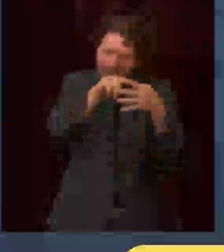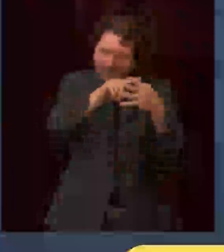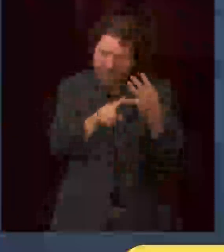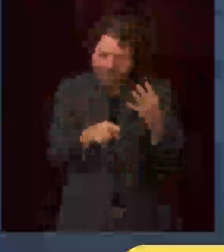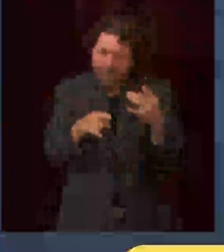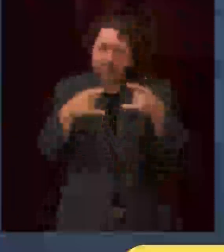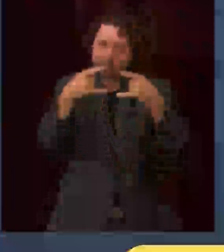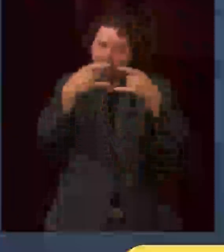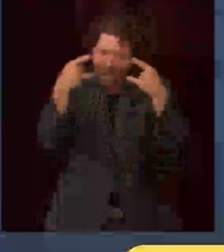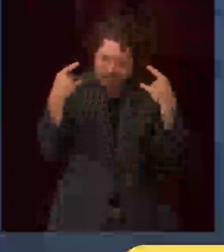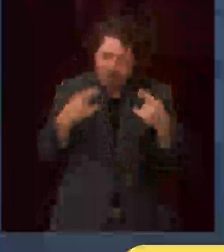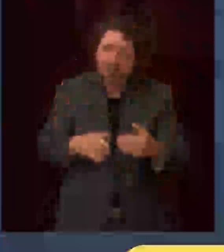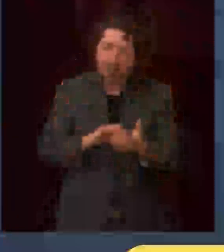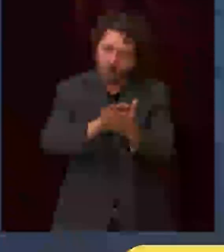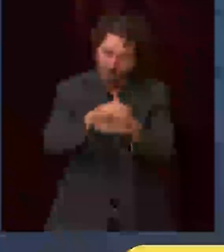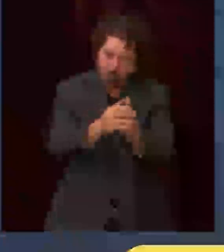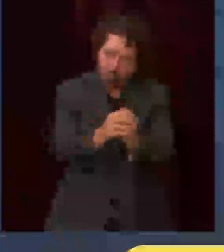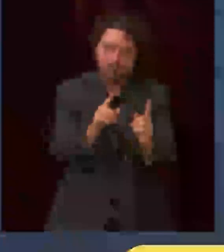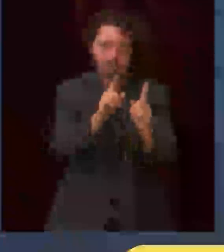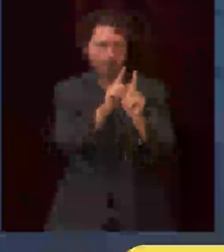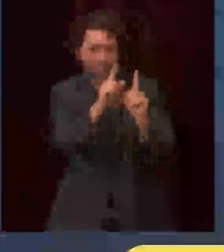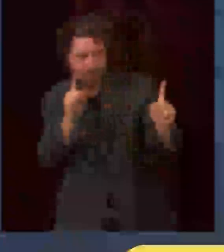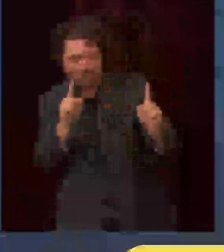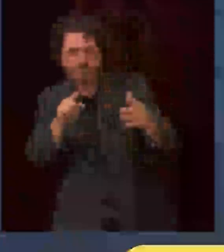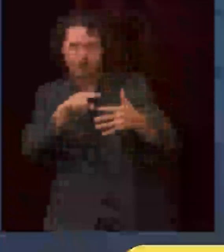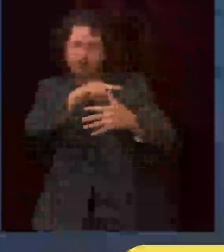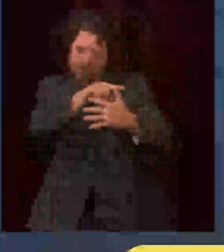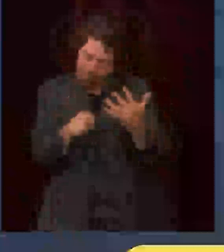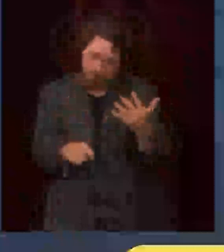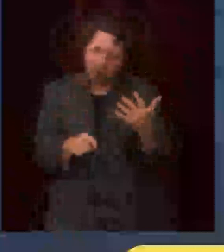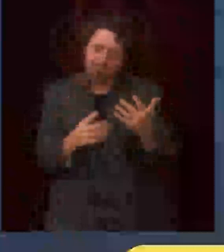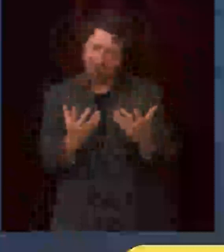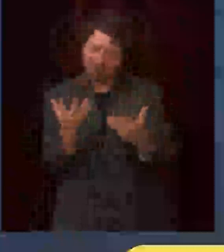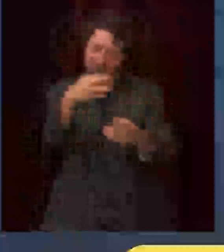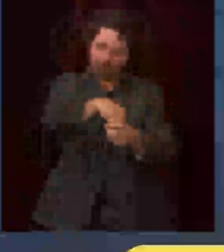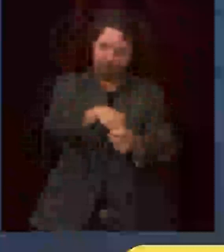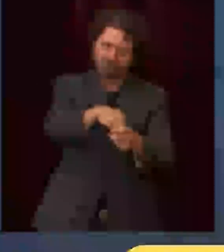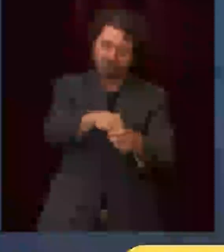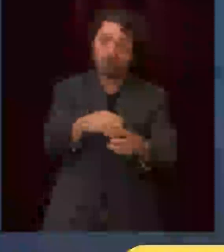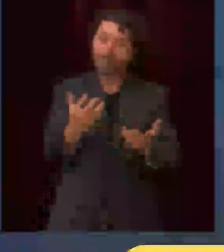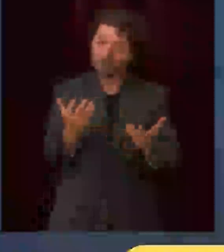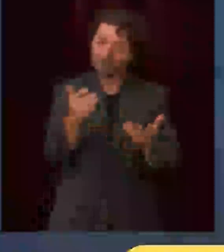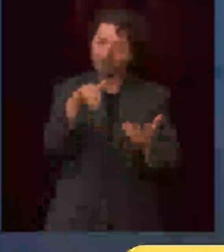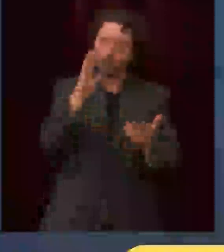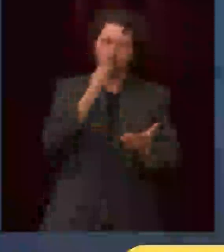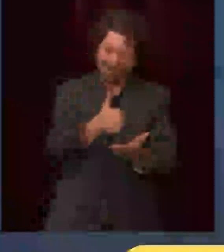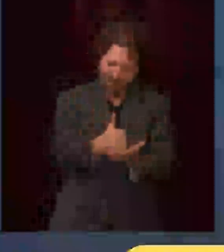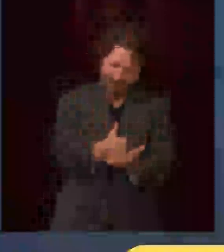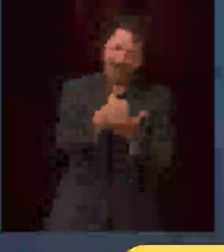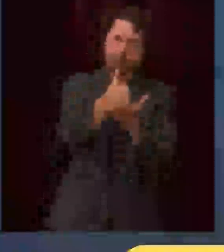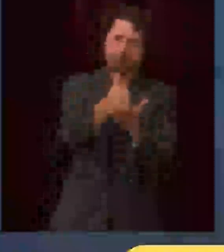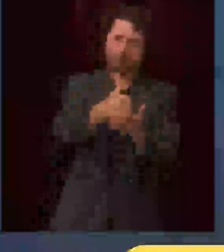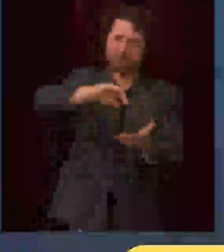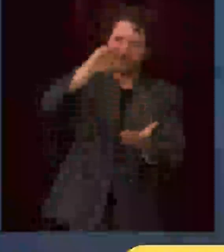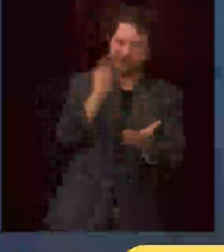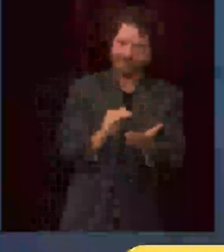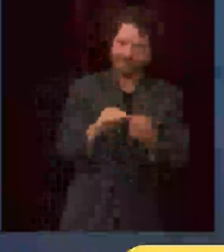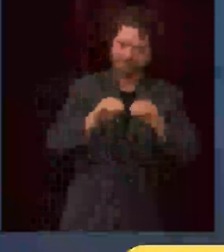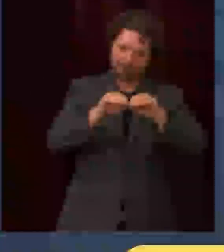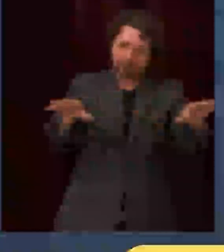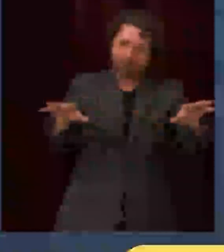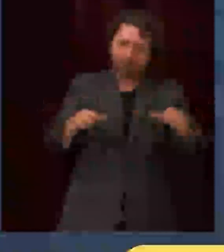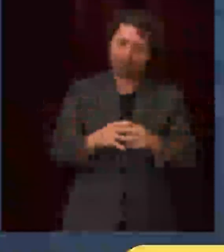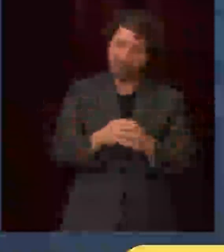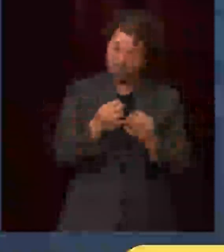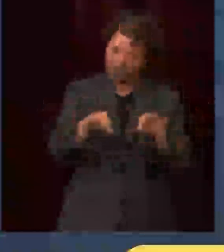around us. And so if we don't want to go back, there's some really relatively easy things we can do, the kind of things